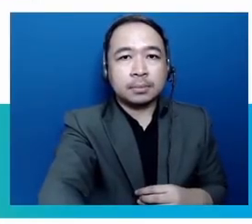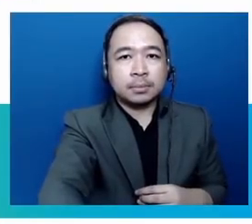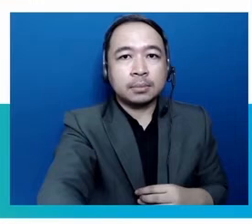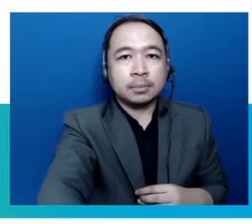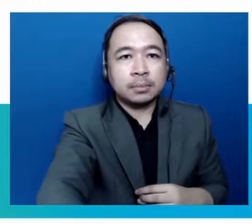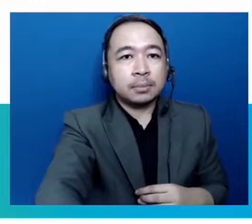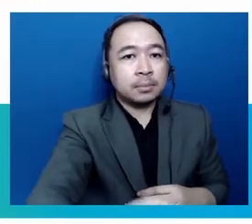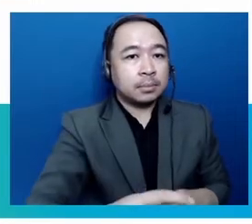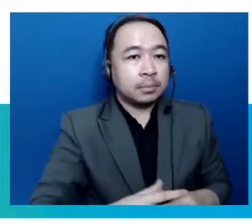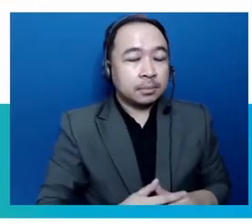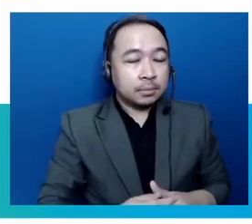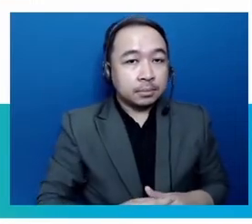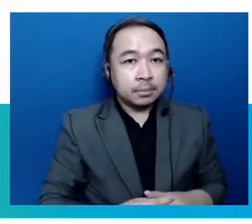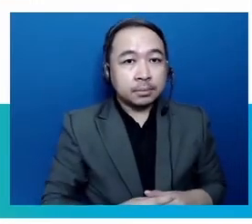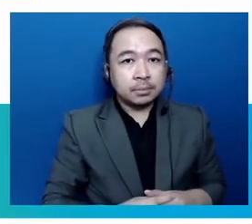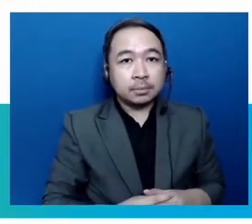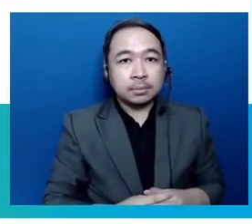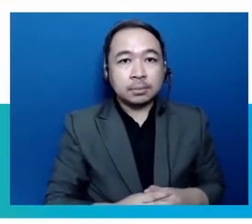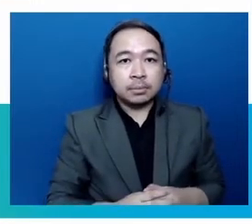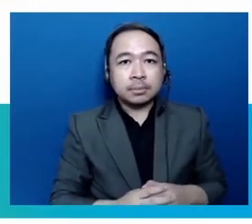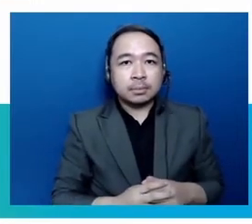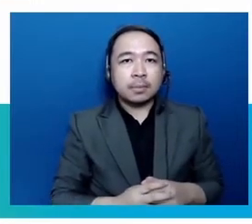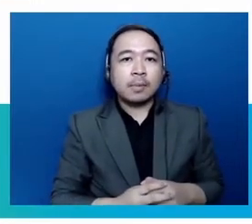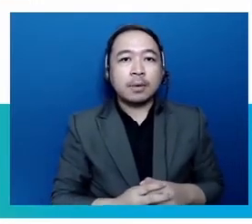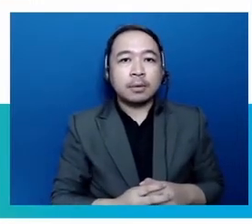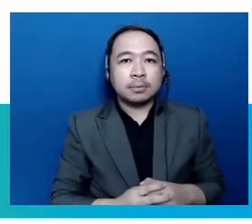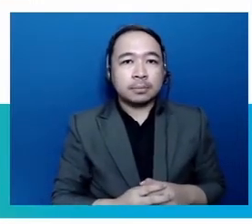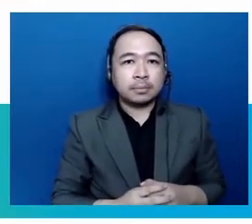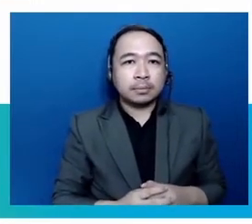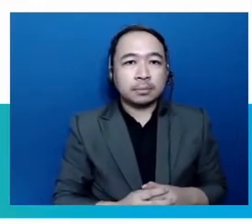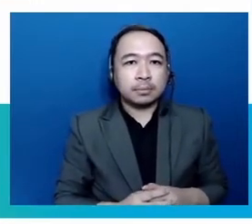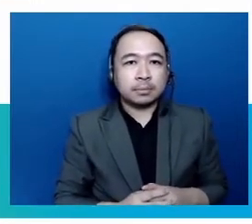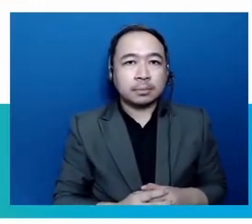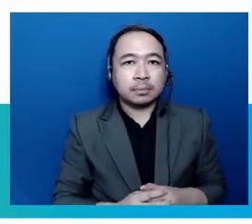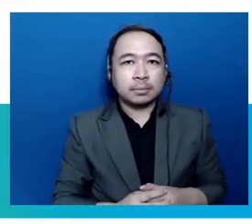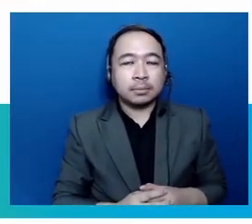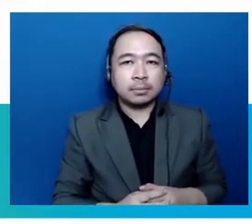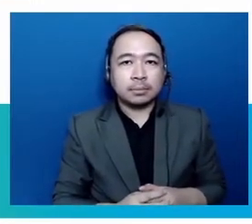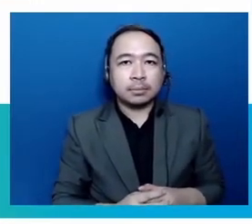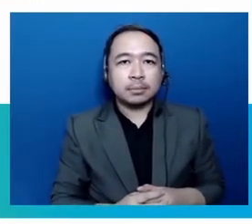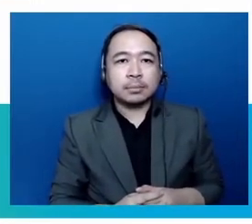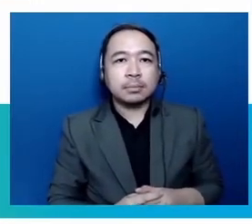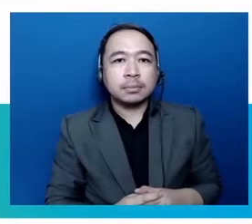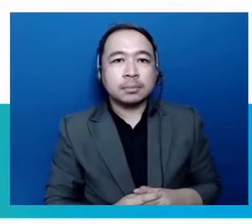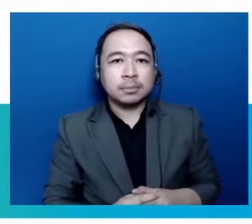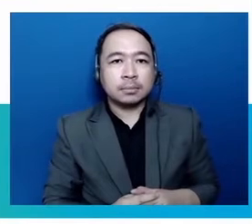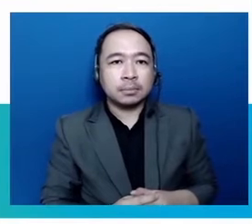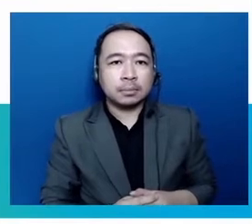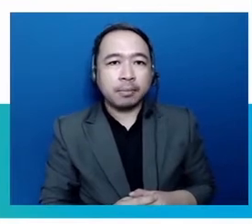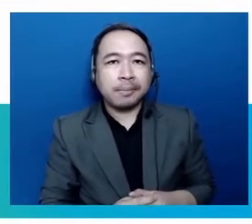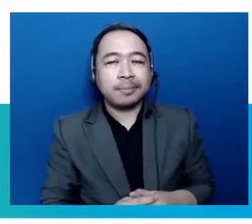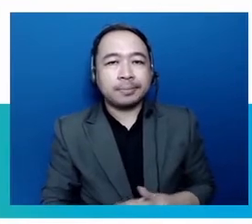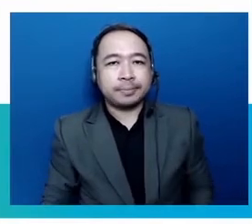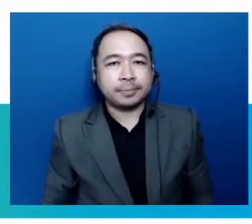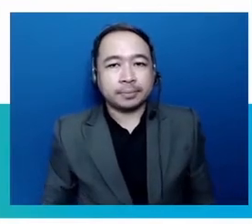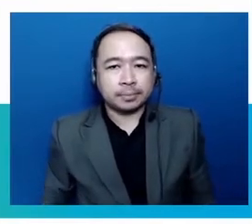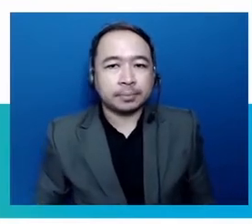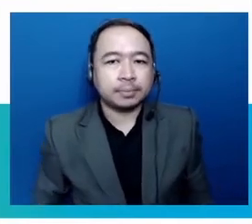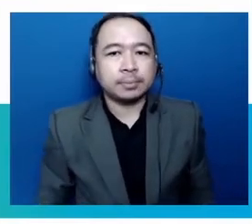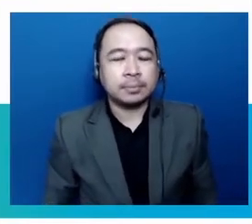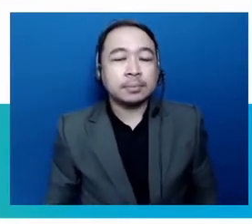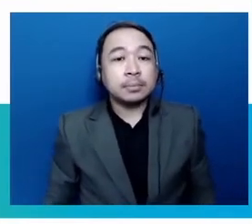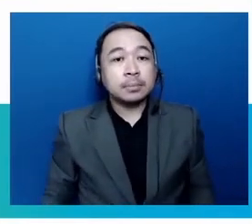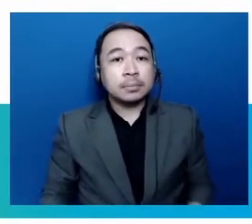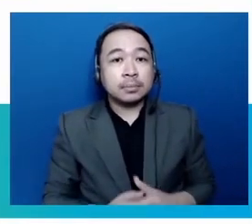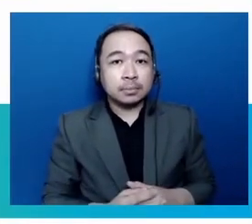We firmly believe in greater than the sum of our individual parts, that by networking, we can achieve a lot more